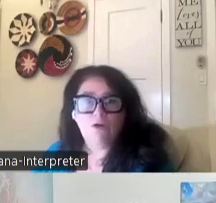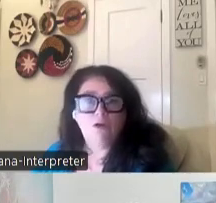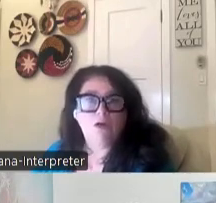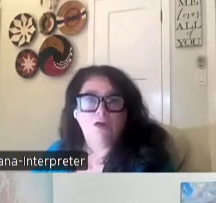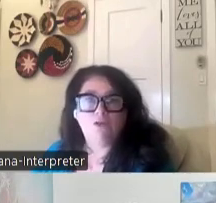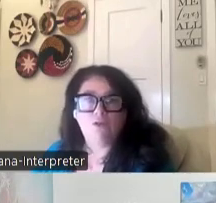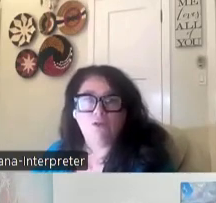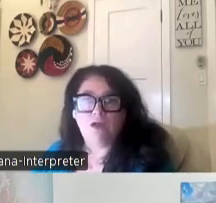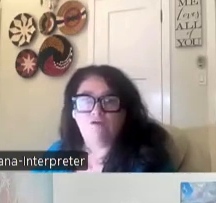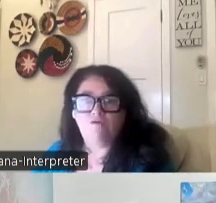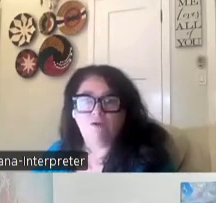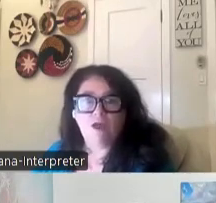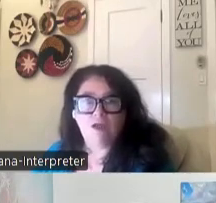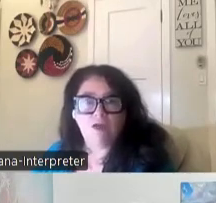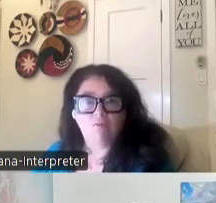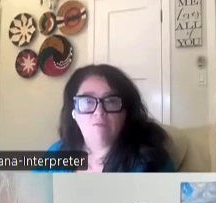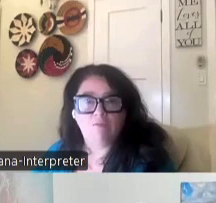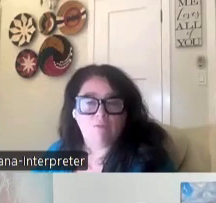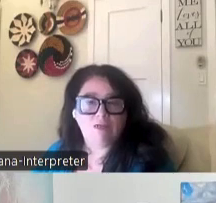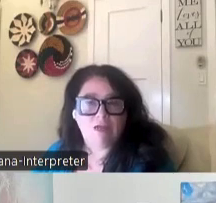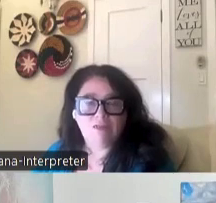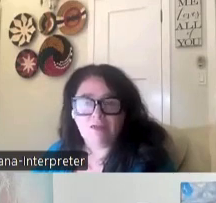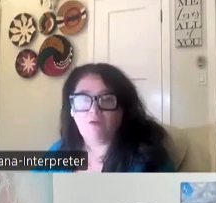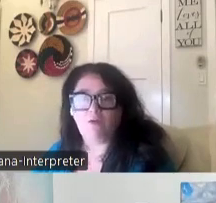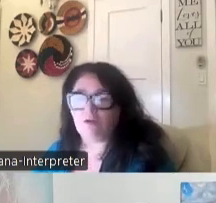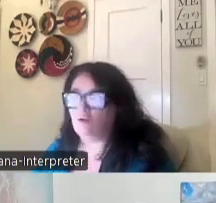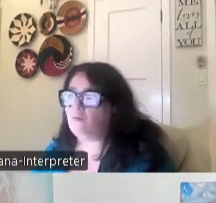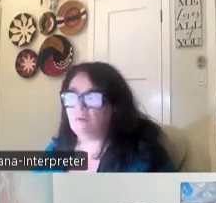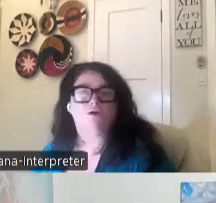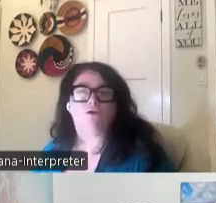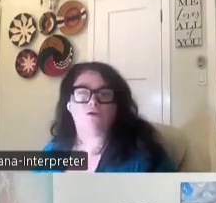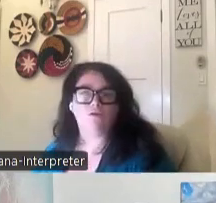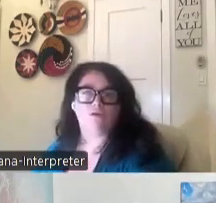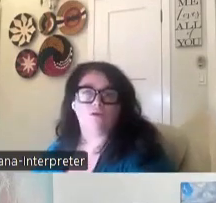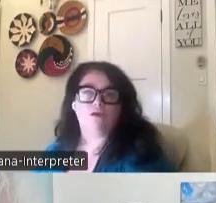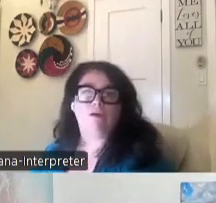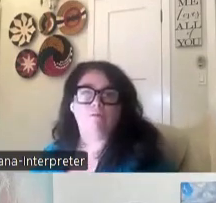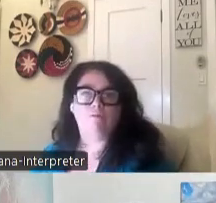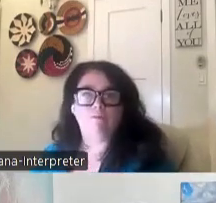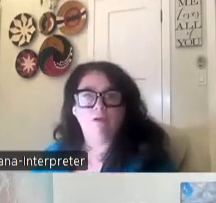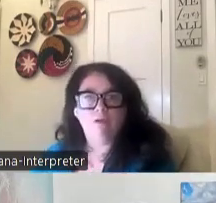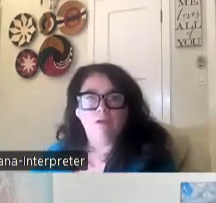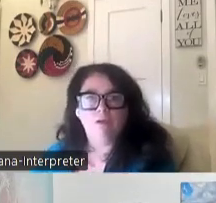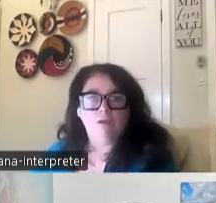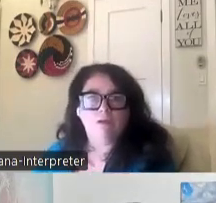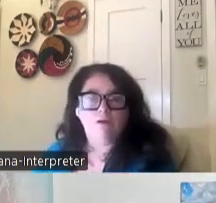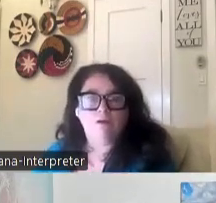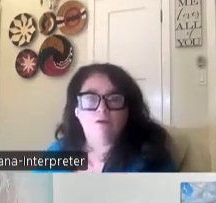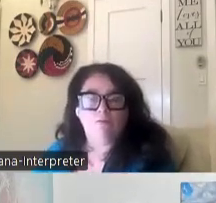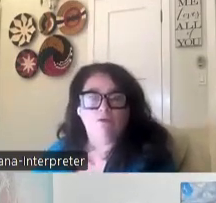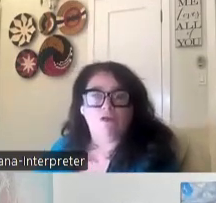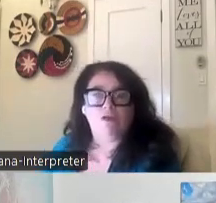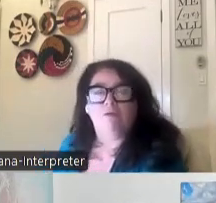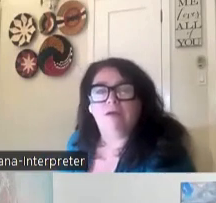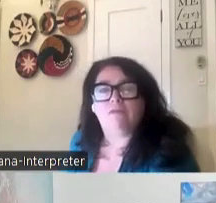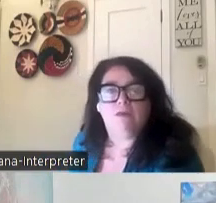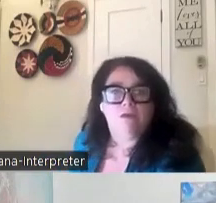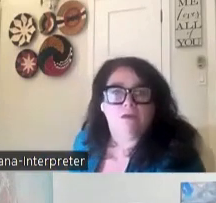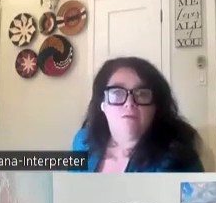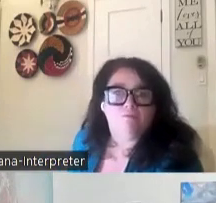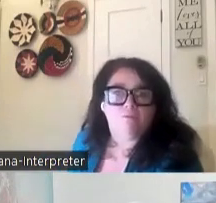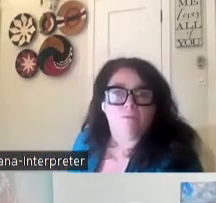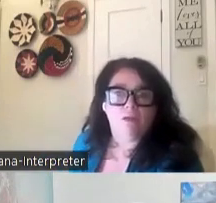some places saw their wettest 18-month period on record. That led to abundant growth